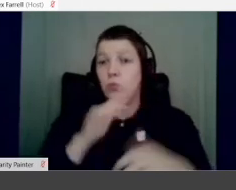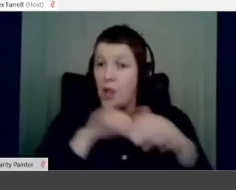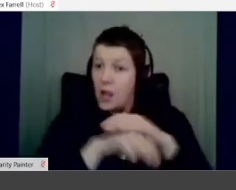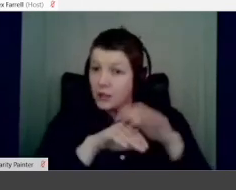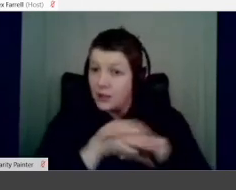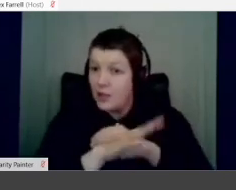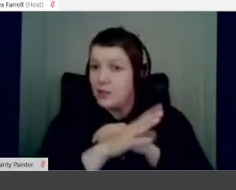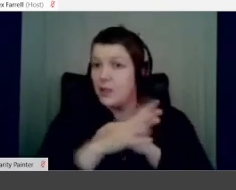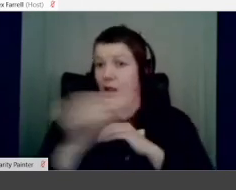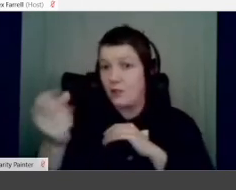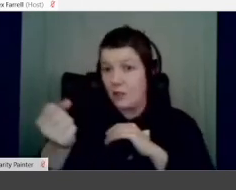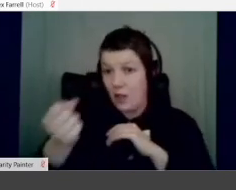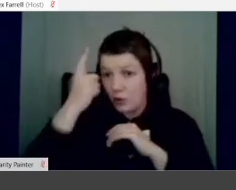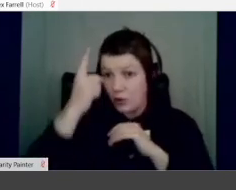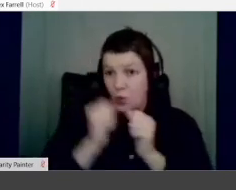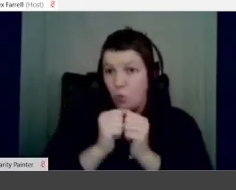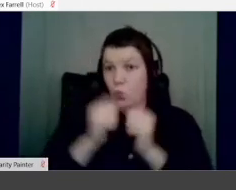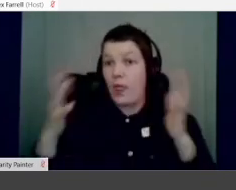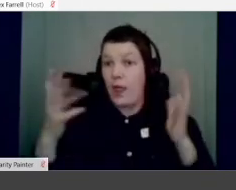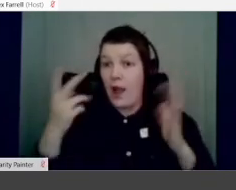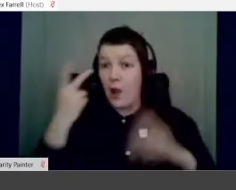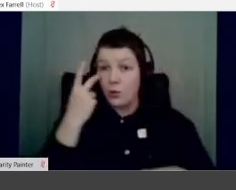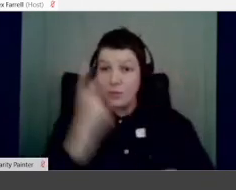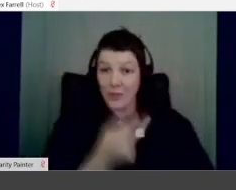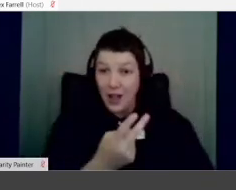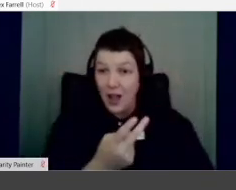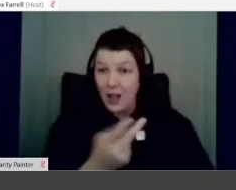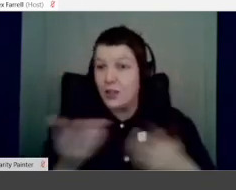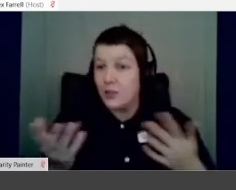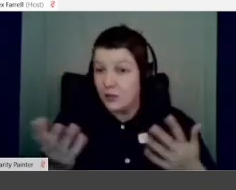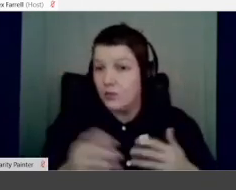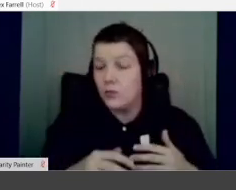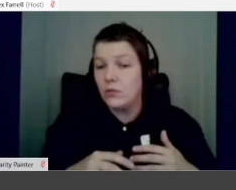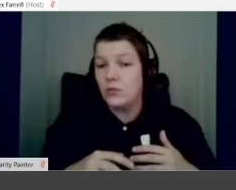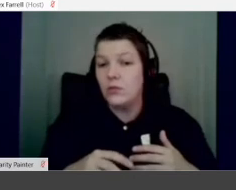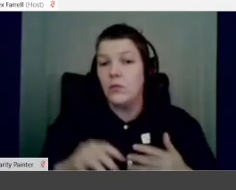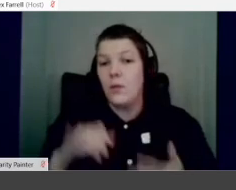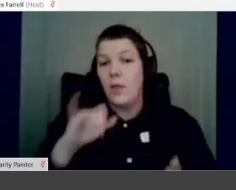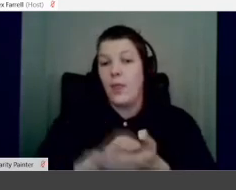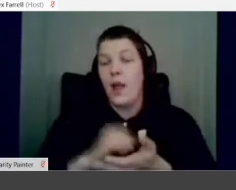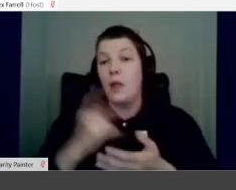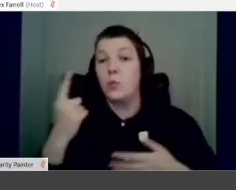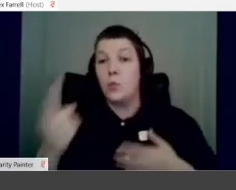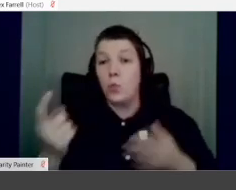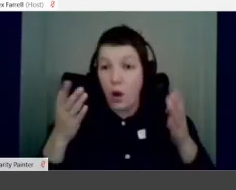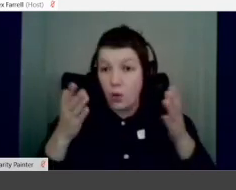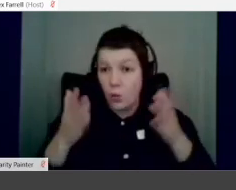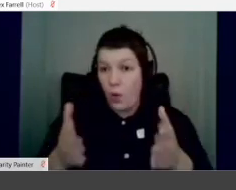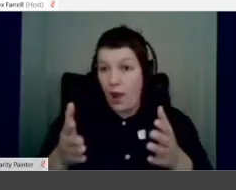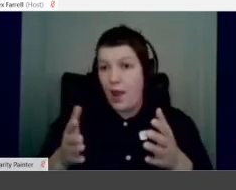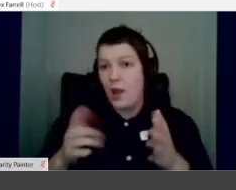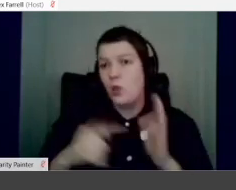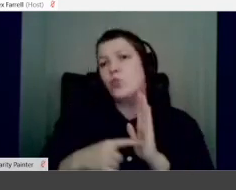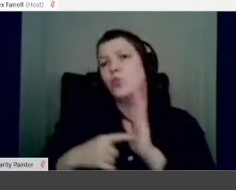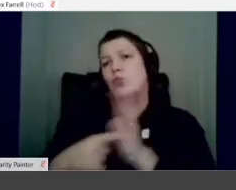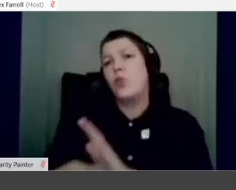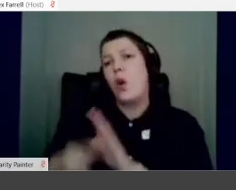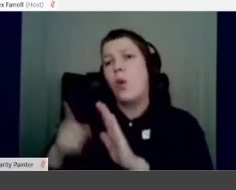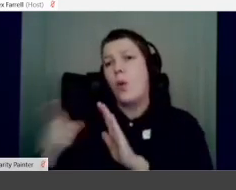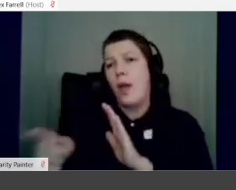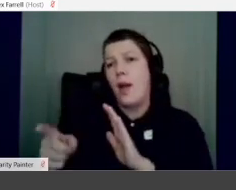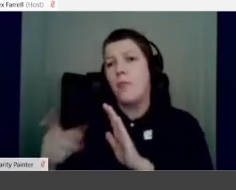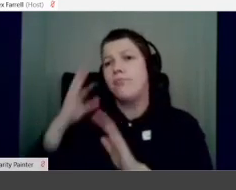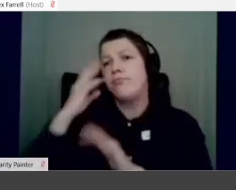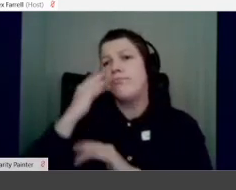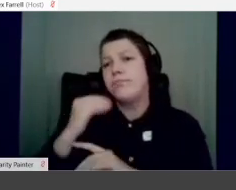That's one of the ways that they can temporarily have some insight into things. The other thing we really, really,